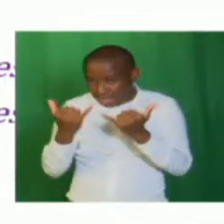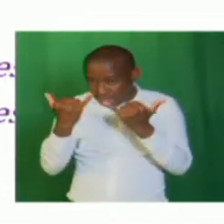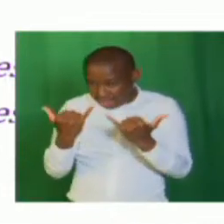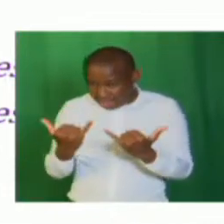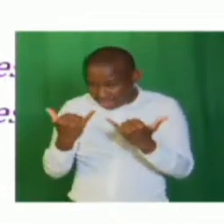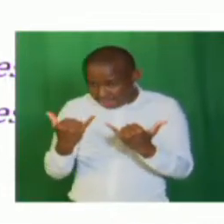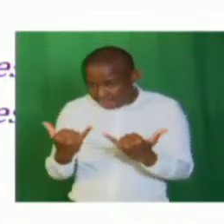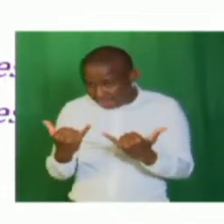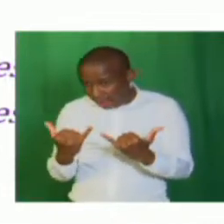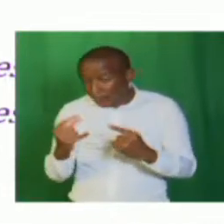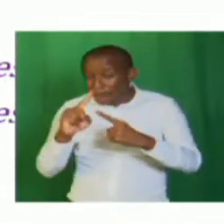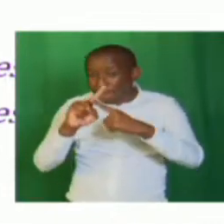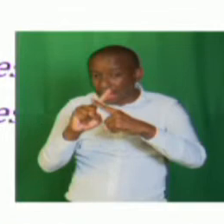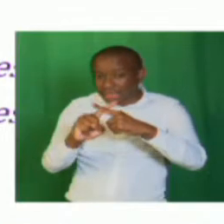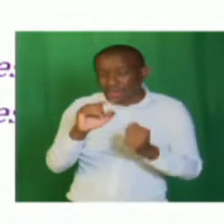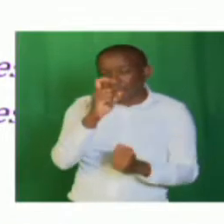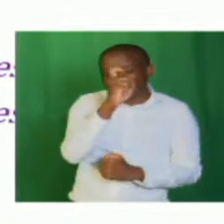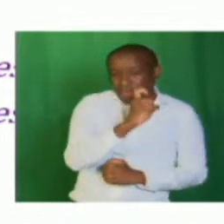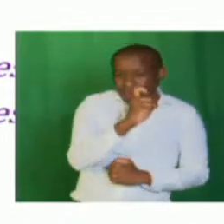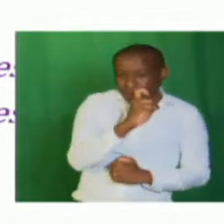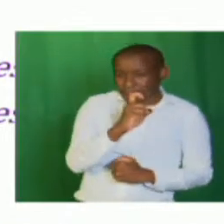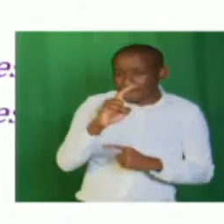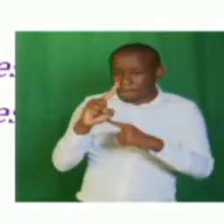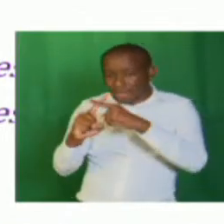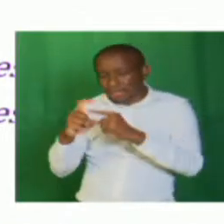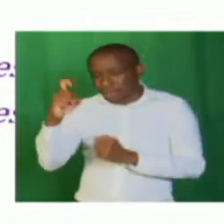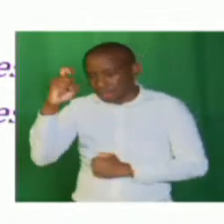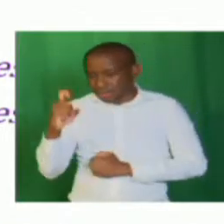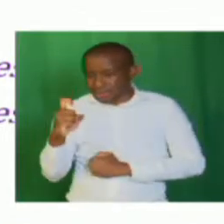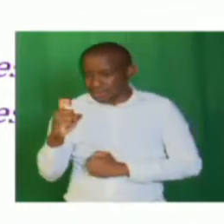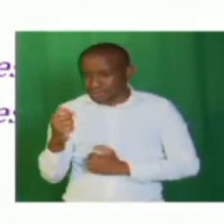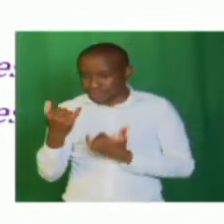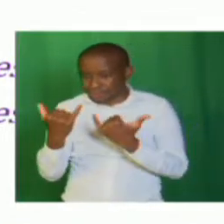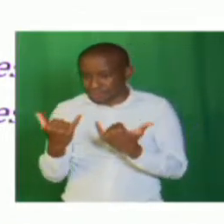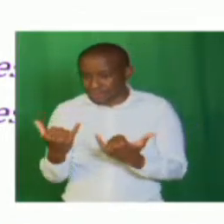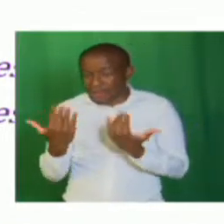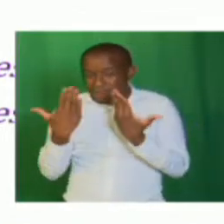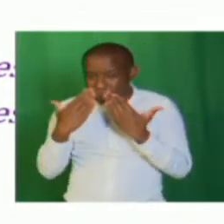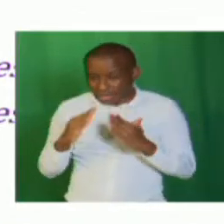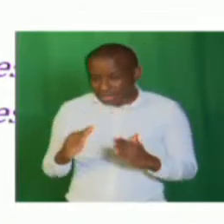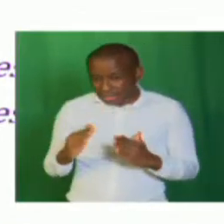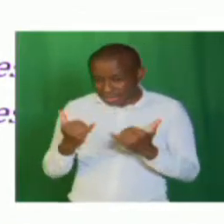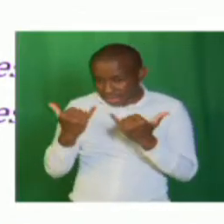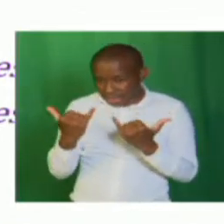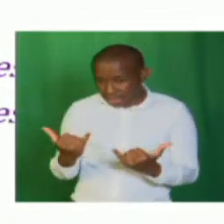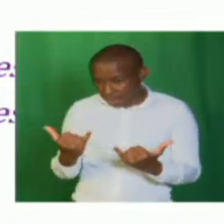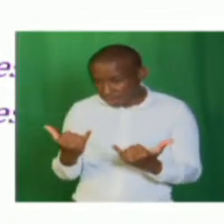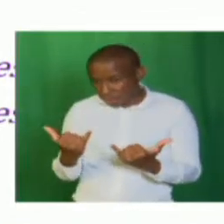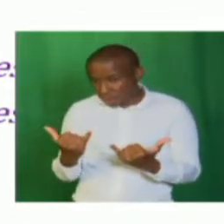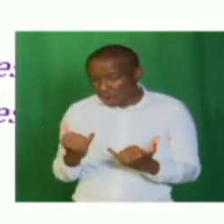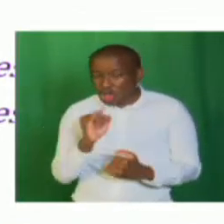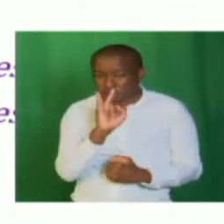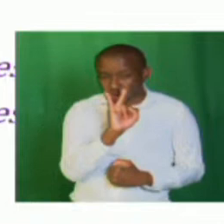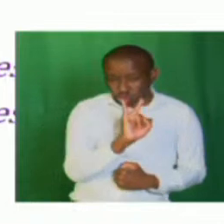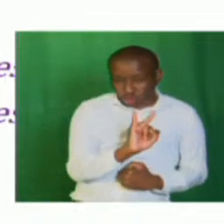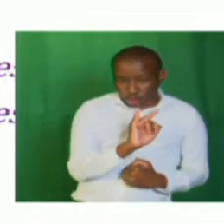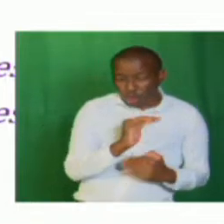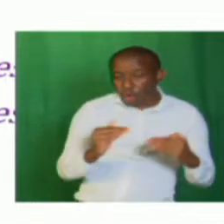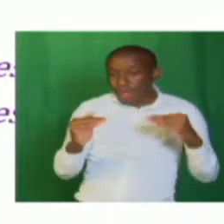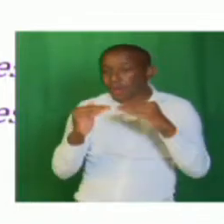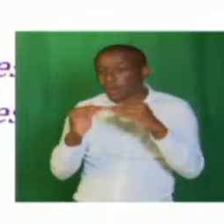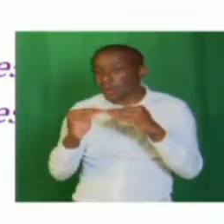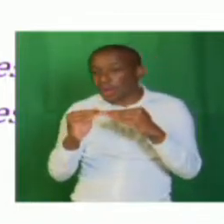multiply by the x on both sides, so multiplied by x, and then we'll then be left with 2 is equals